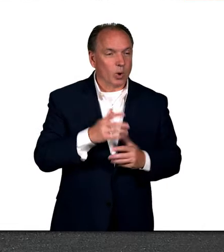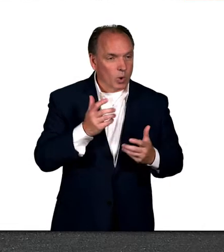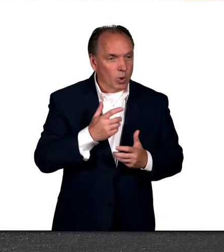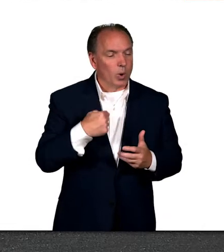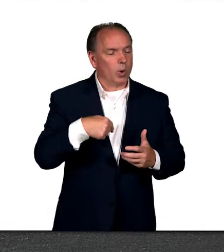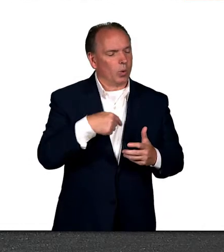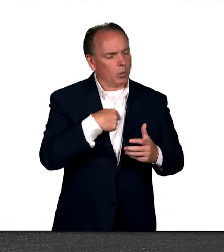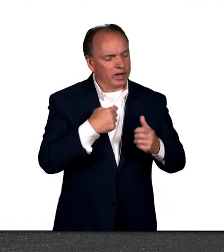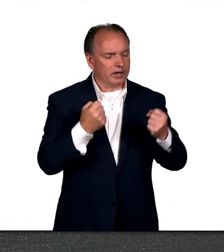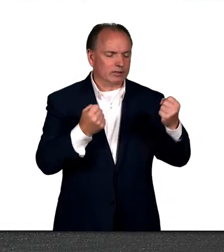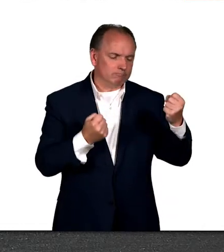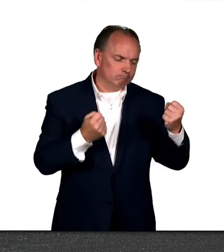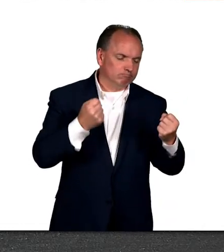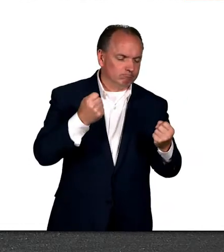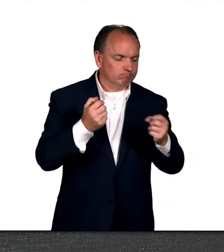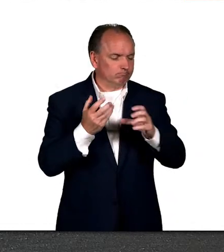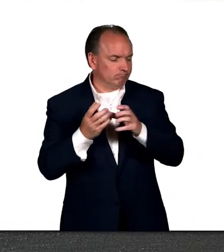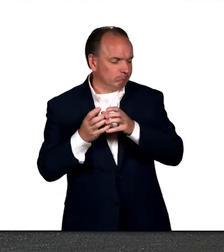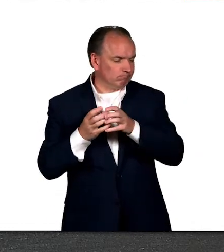Oh, we're on the way